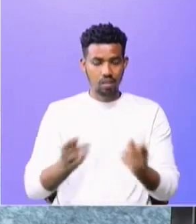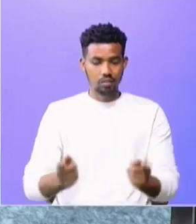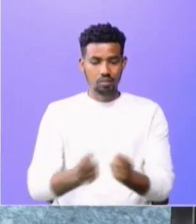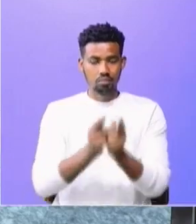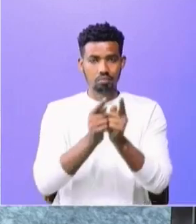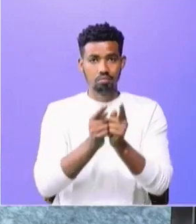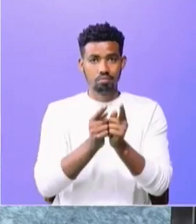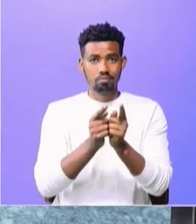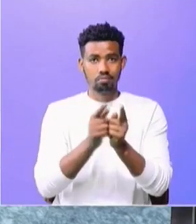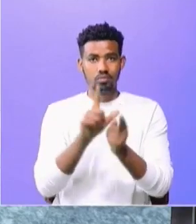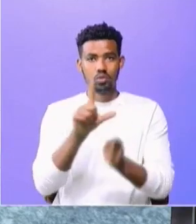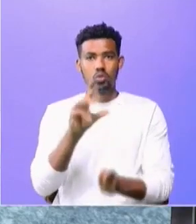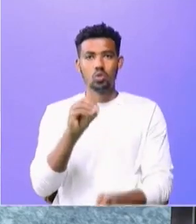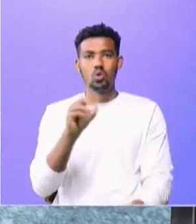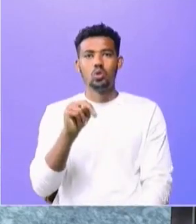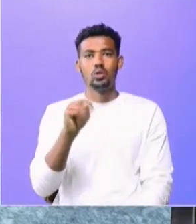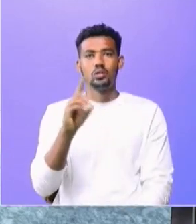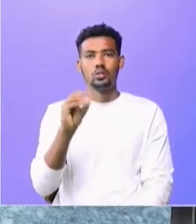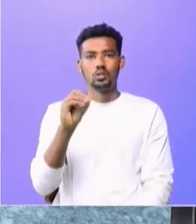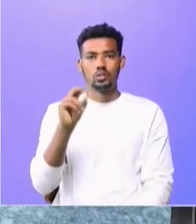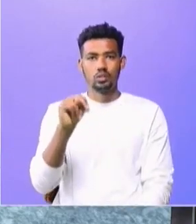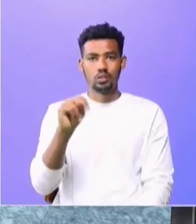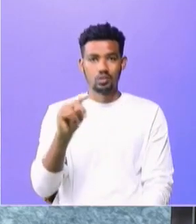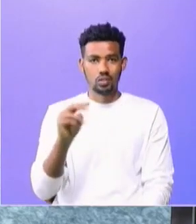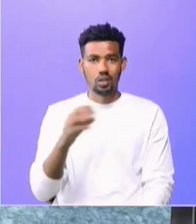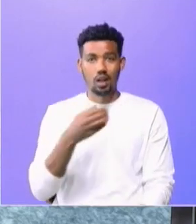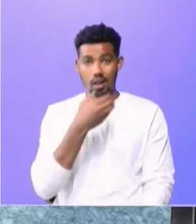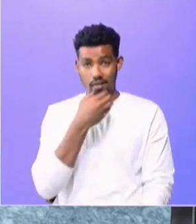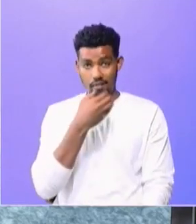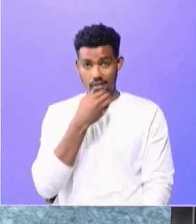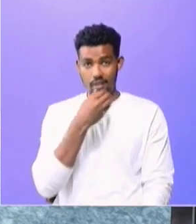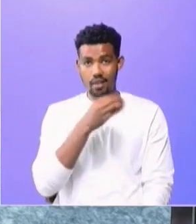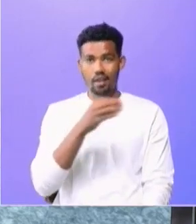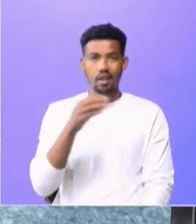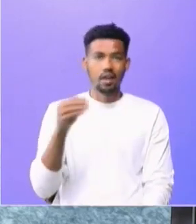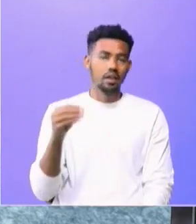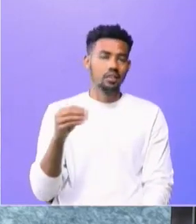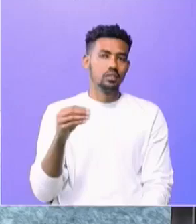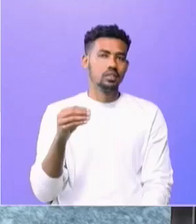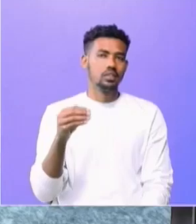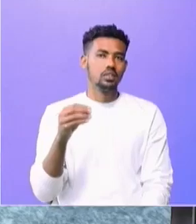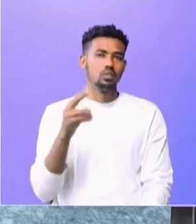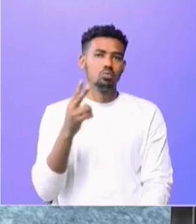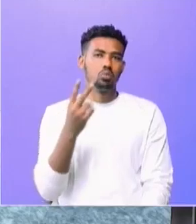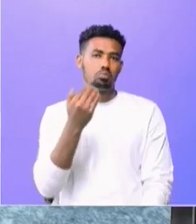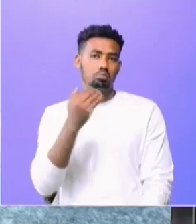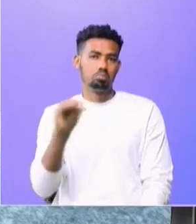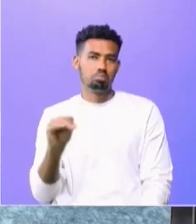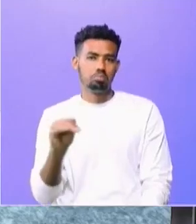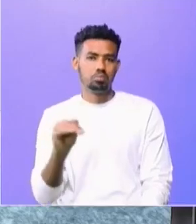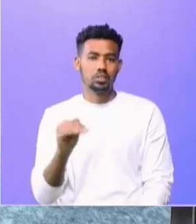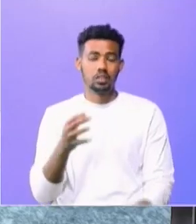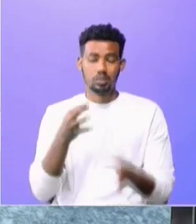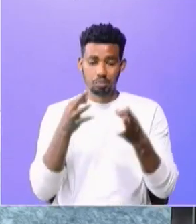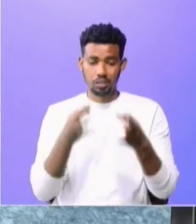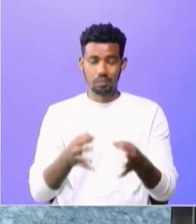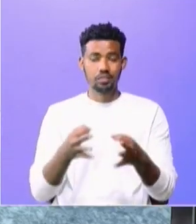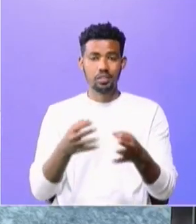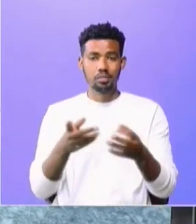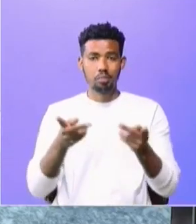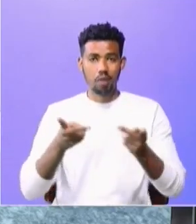Cafe. Let us meet at London Cafe at 2:30. At 2:30, specific place